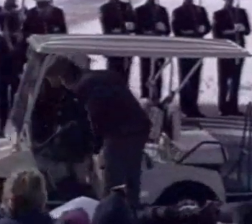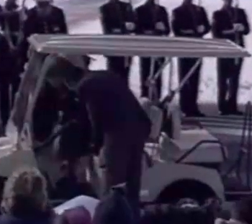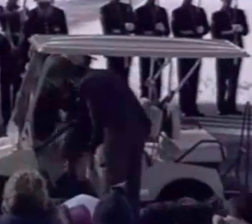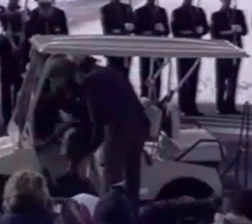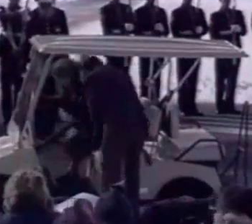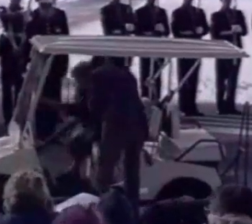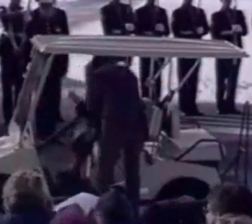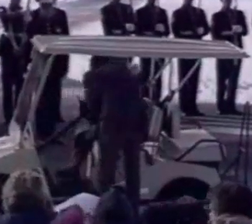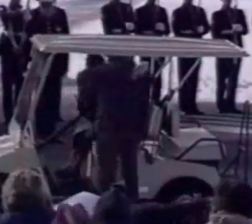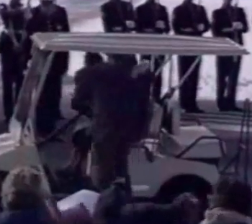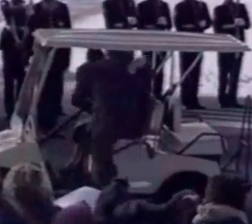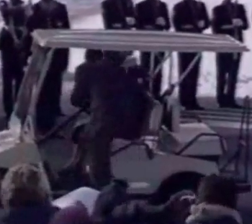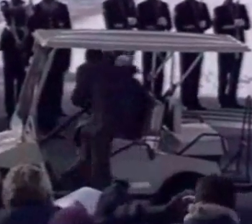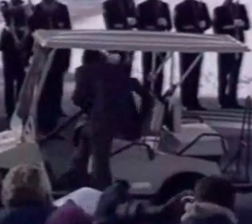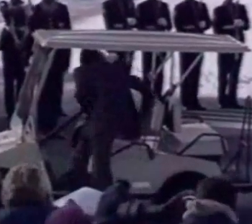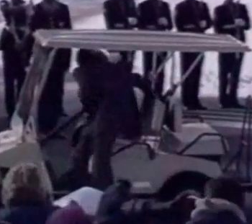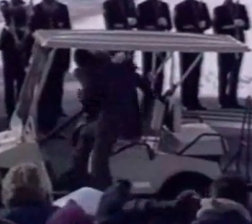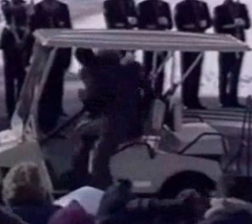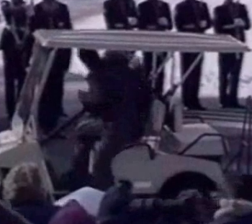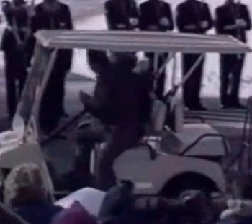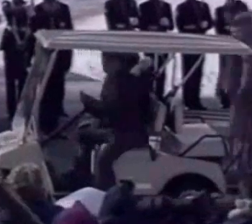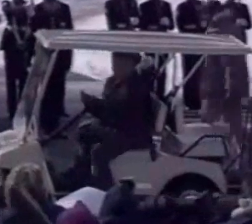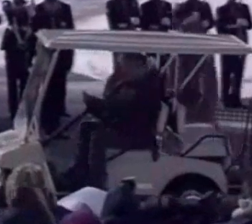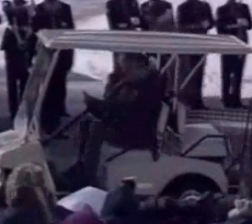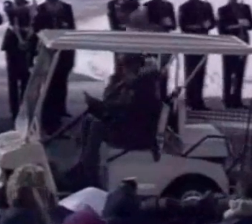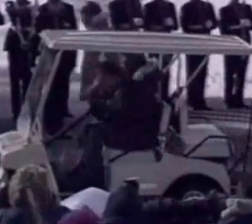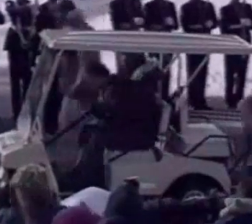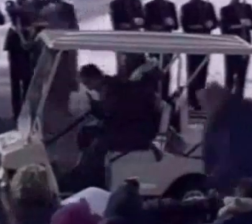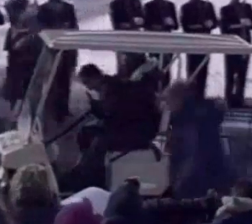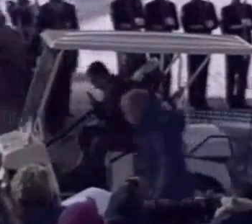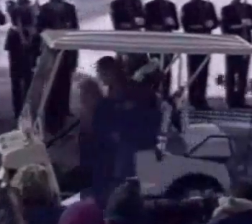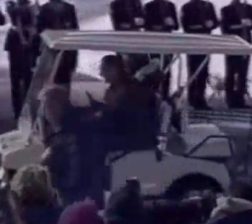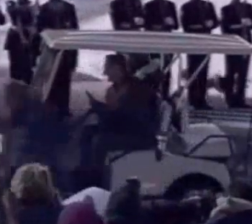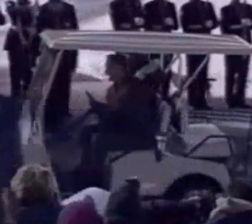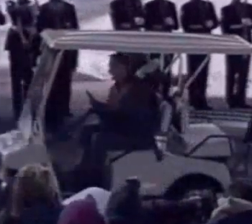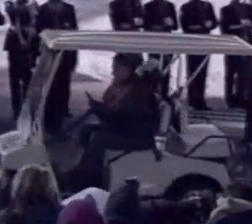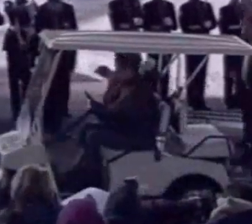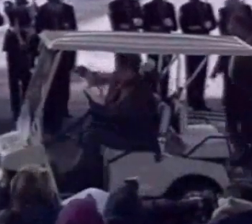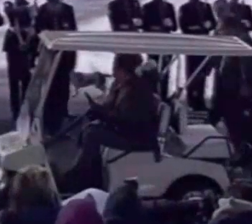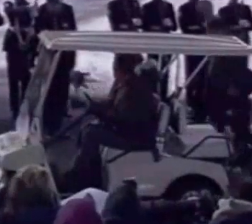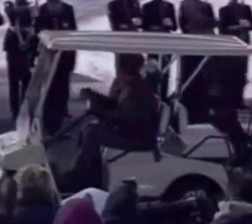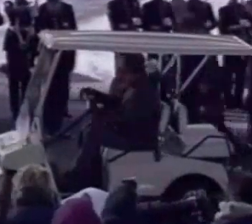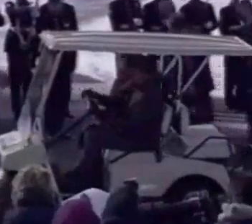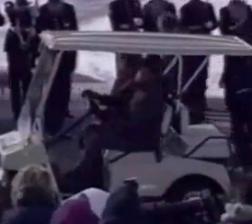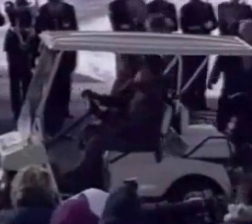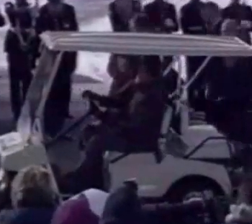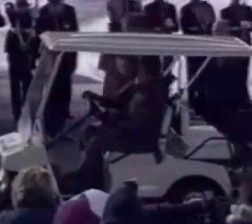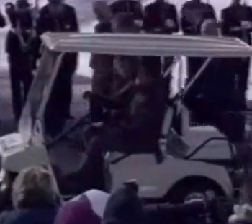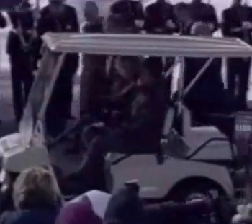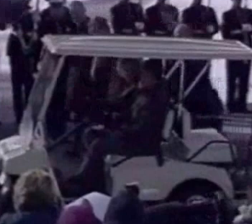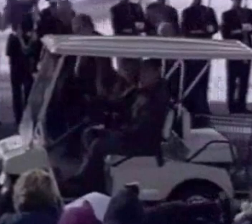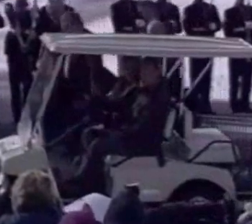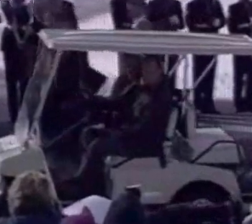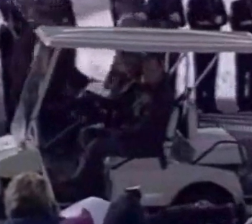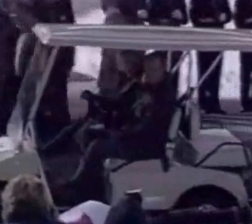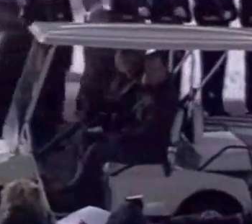despite the rising dollar. One reason is that it's kept its inflation rate at about half ours. And it's no good